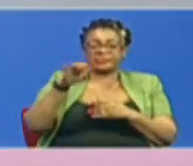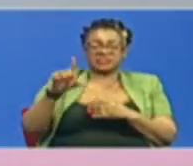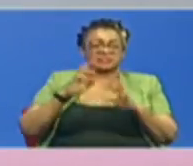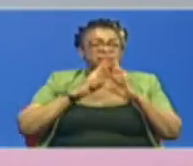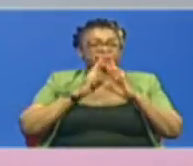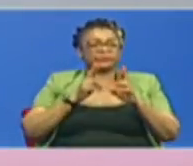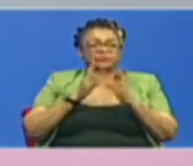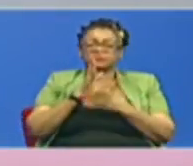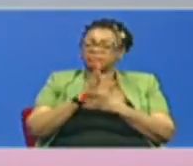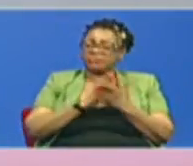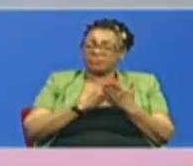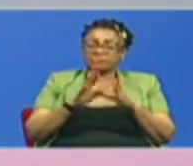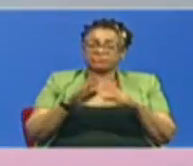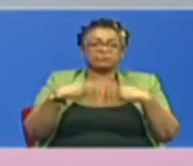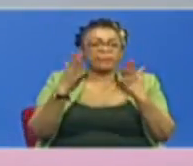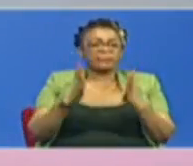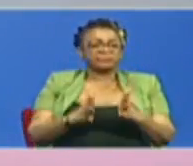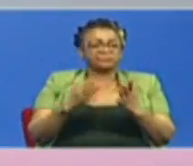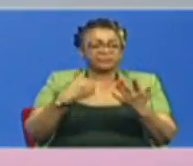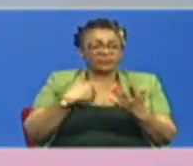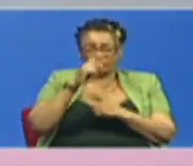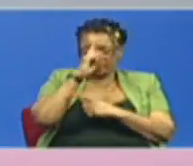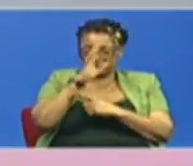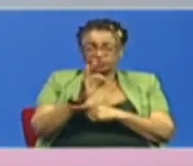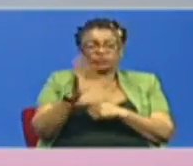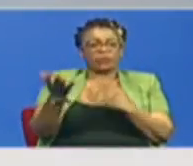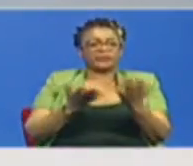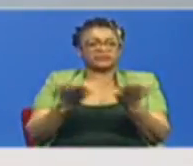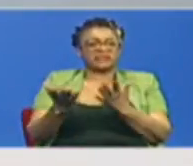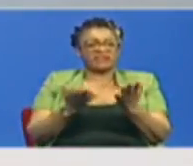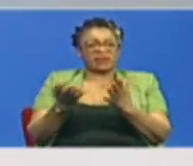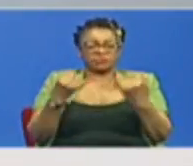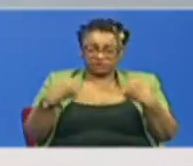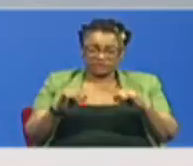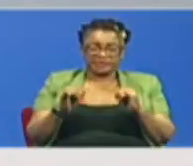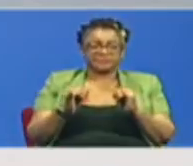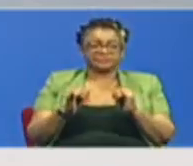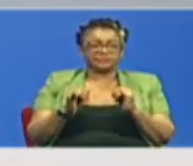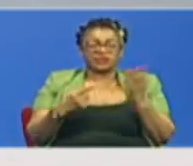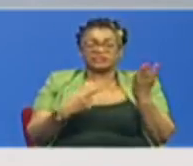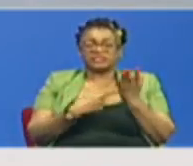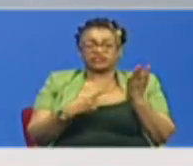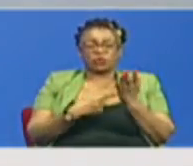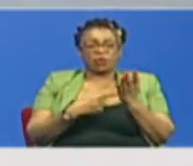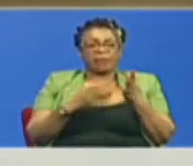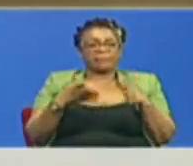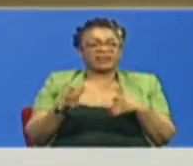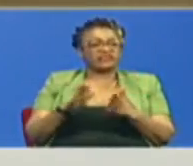some providers of these crucial services are reaching out to the youth through digital platforms.